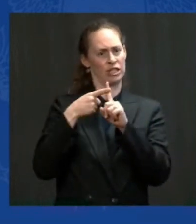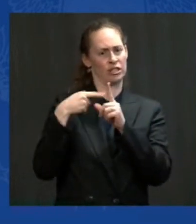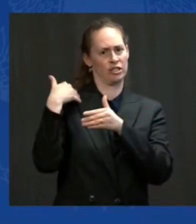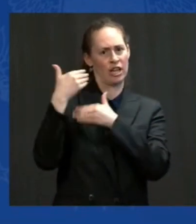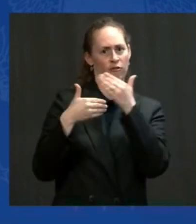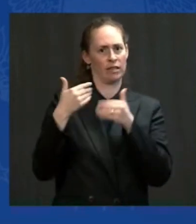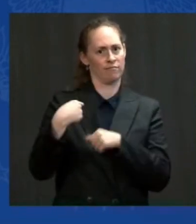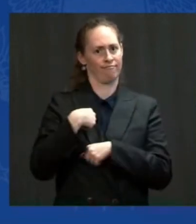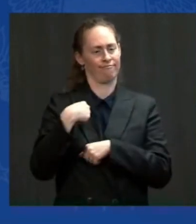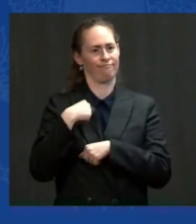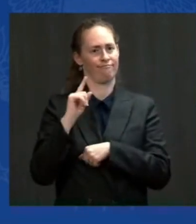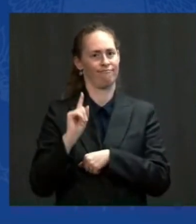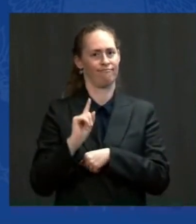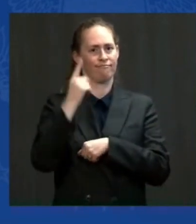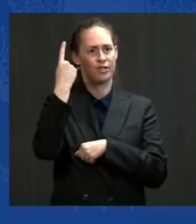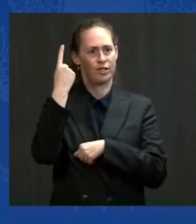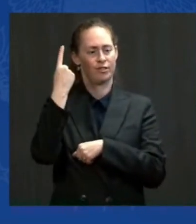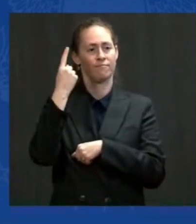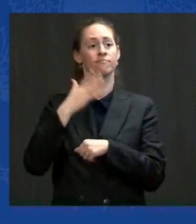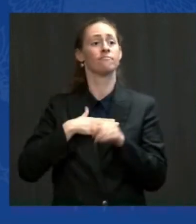the state of Mexico.